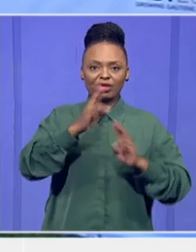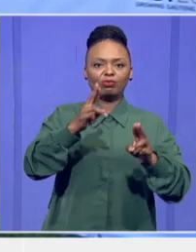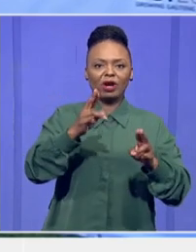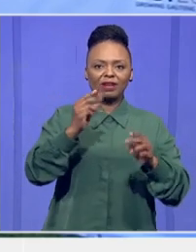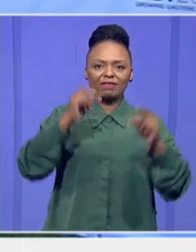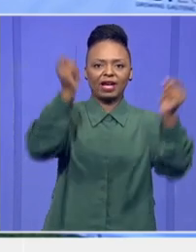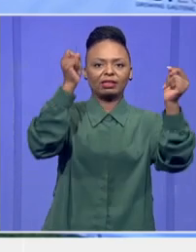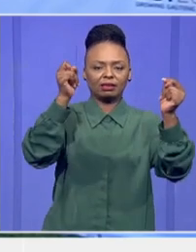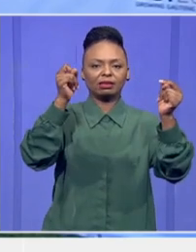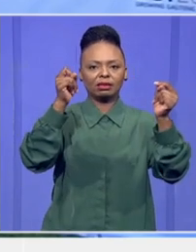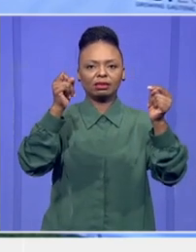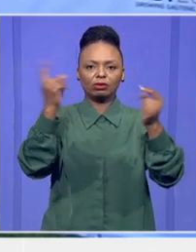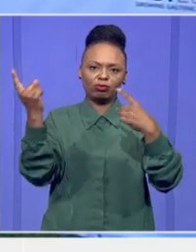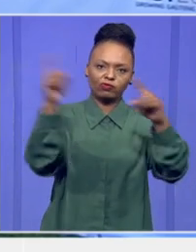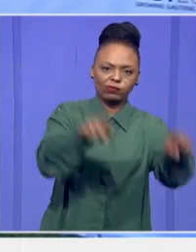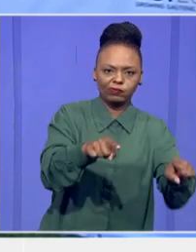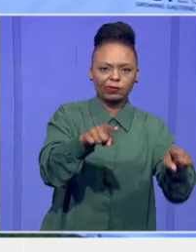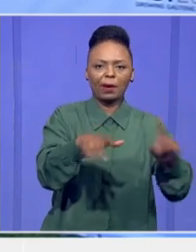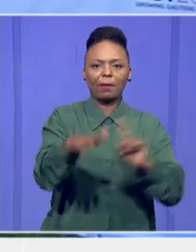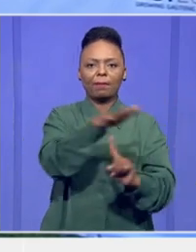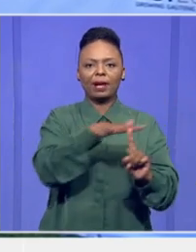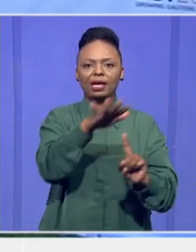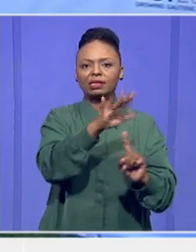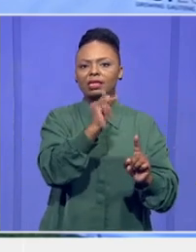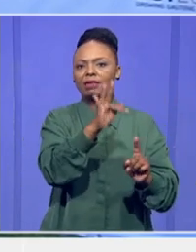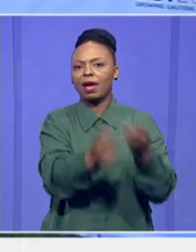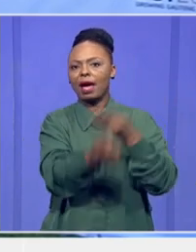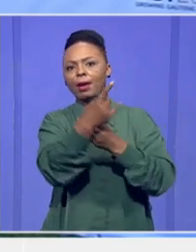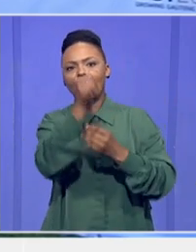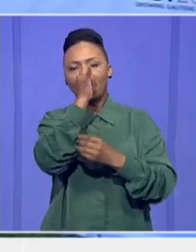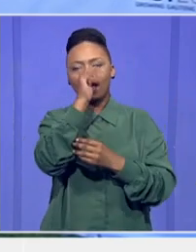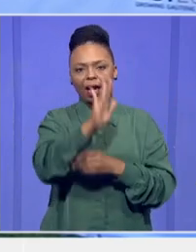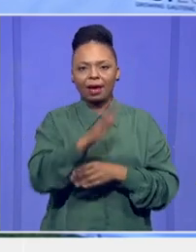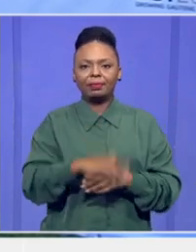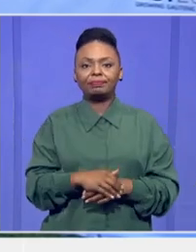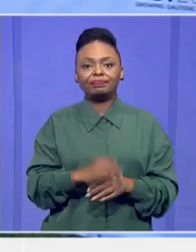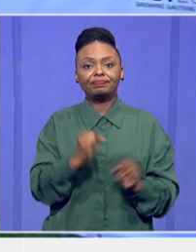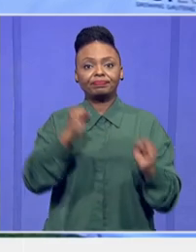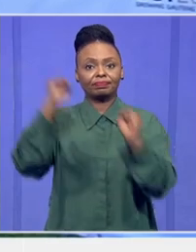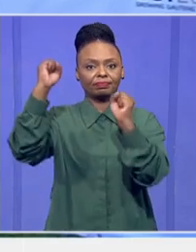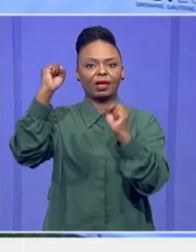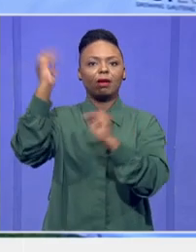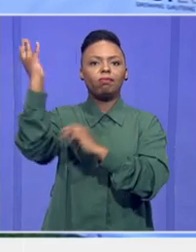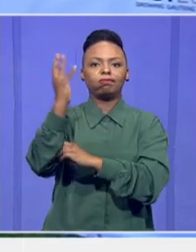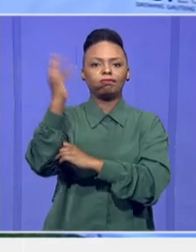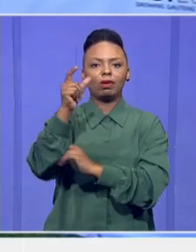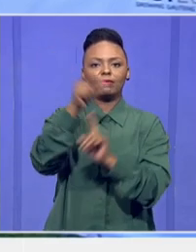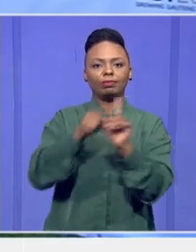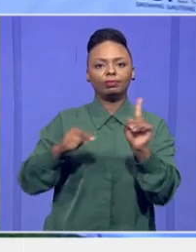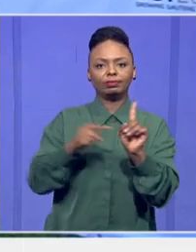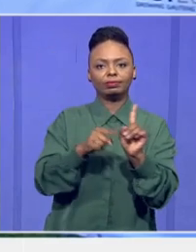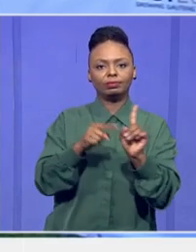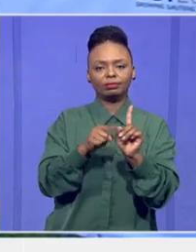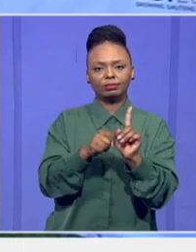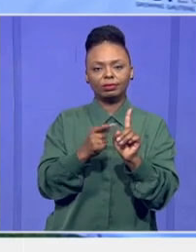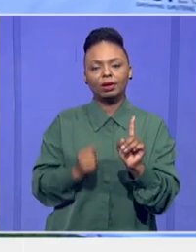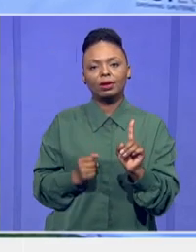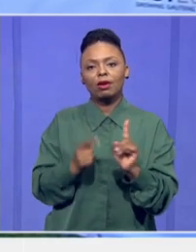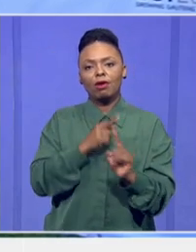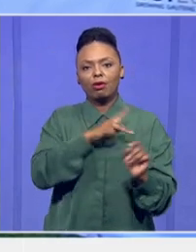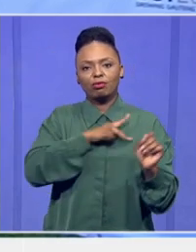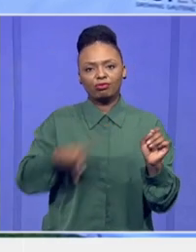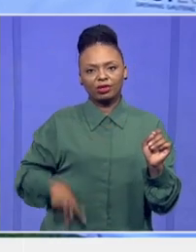faster and a lot quickly. Now, this is what really came out of the address that was delivered here by the